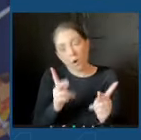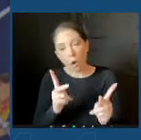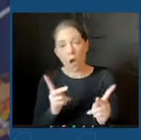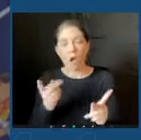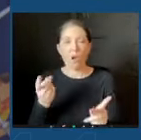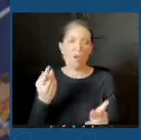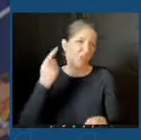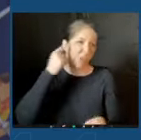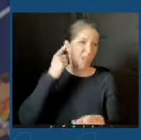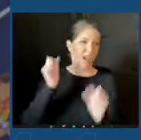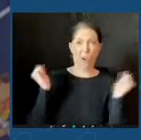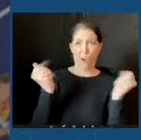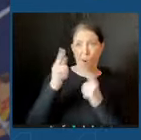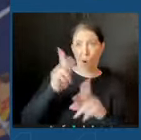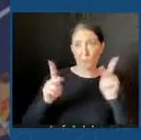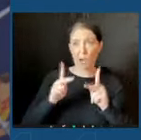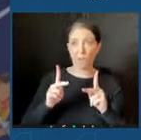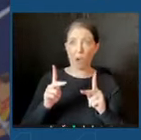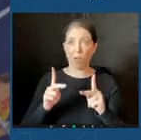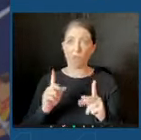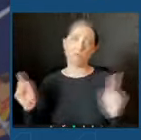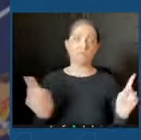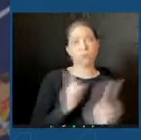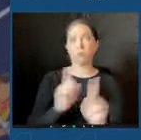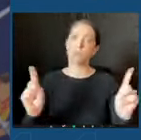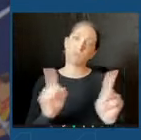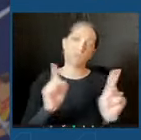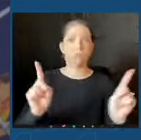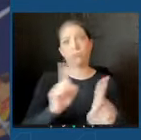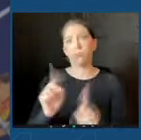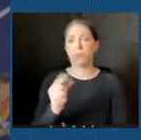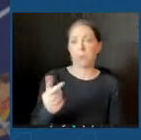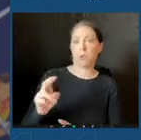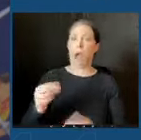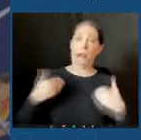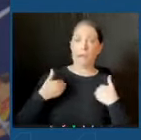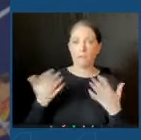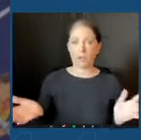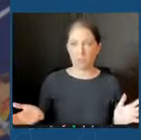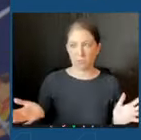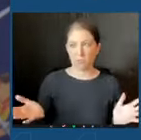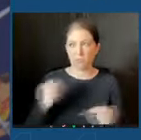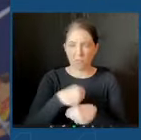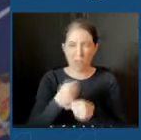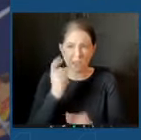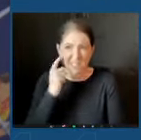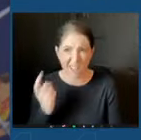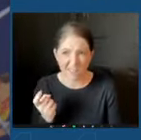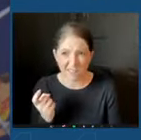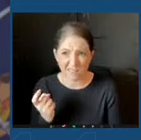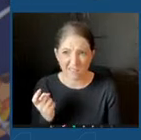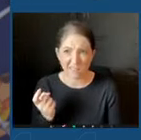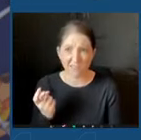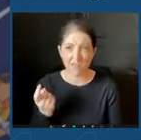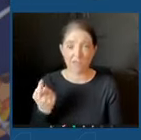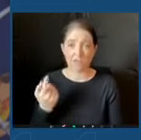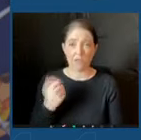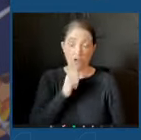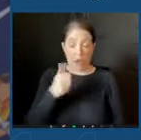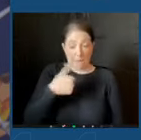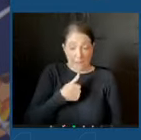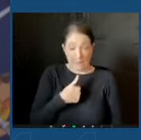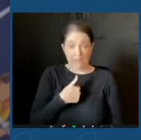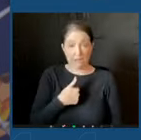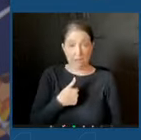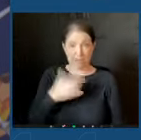walk around like the Wild West and carry guns, right? That makes sense. And we put that forward, not I, it happened